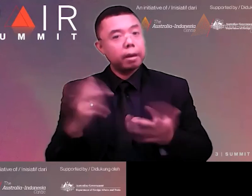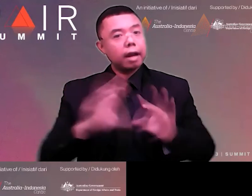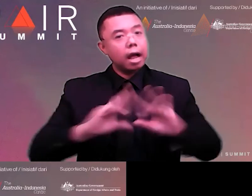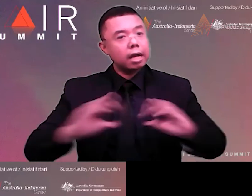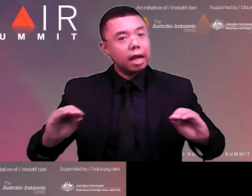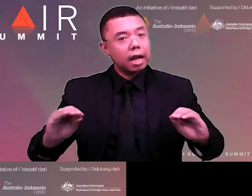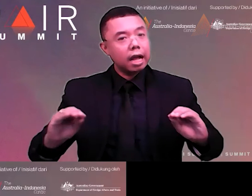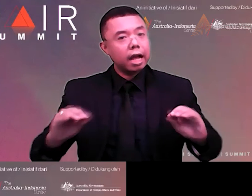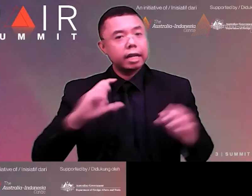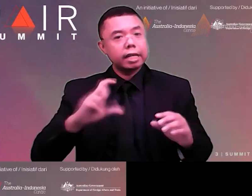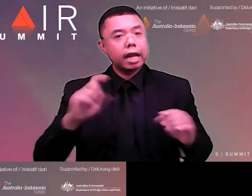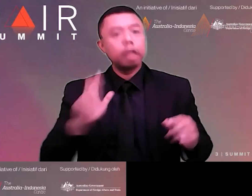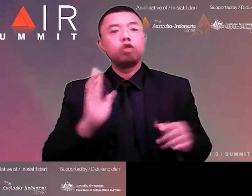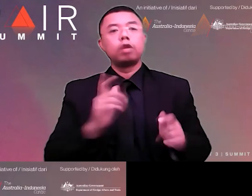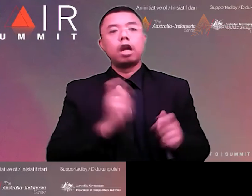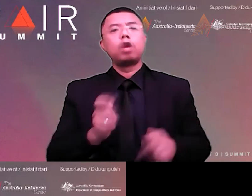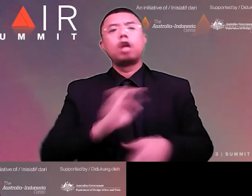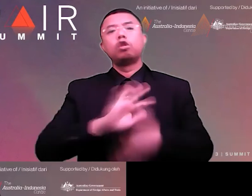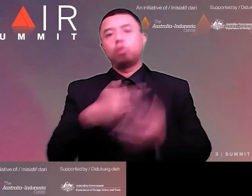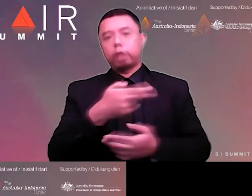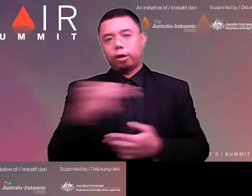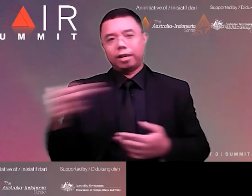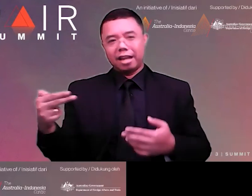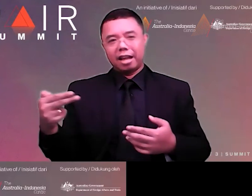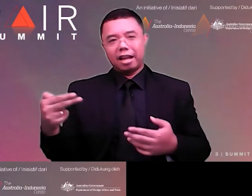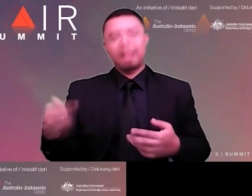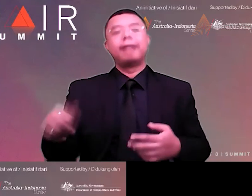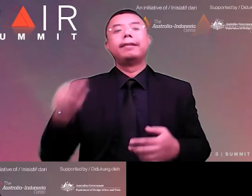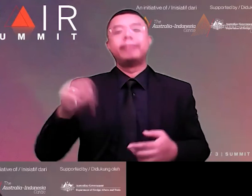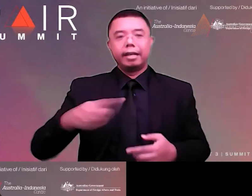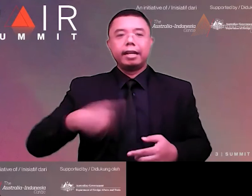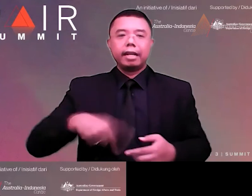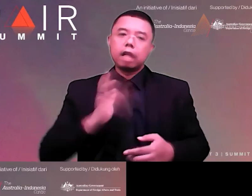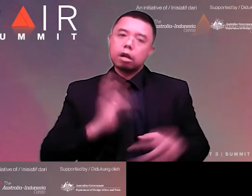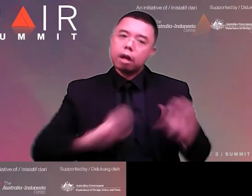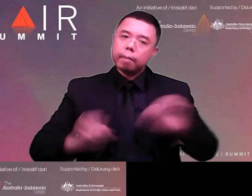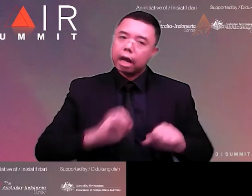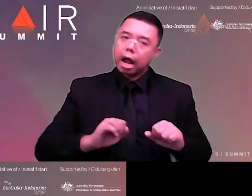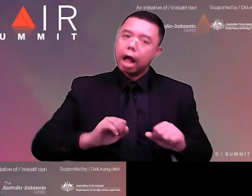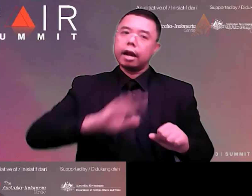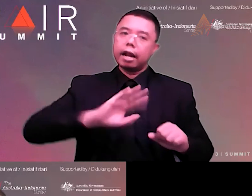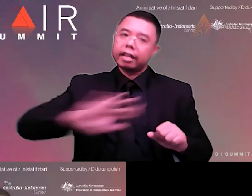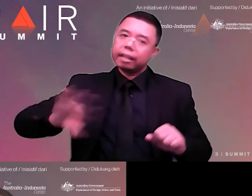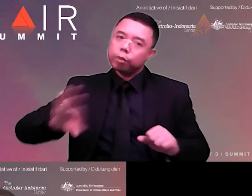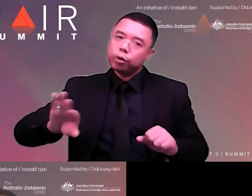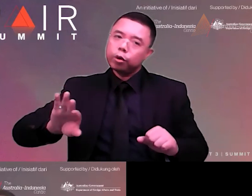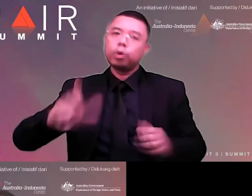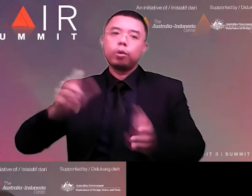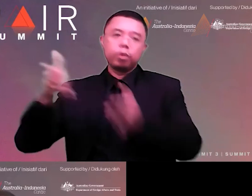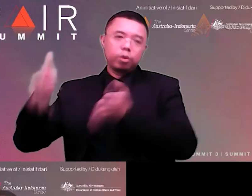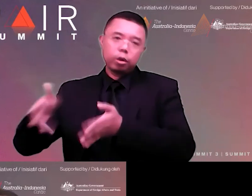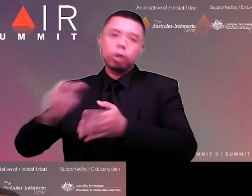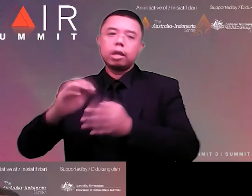But of course, as you move east, the quality of the data diminishes, and so it is more difficult.